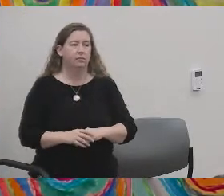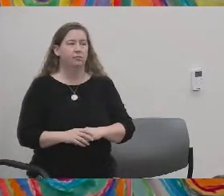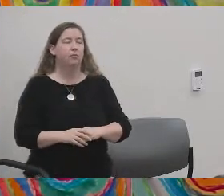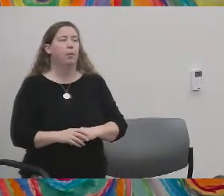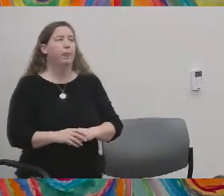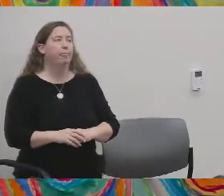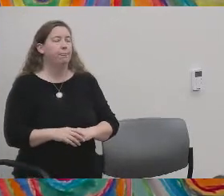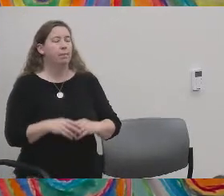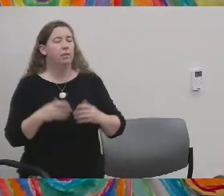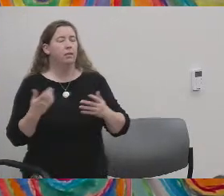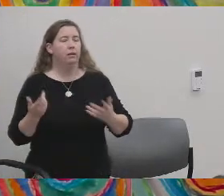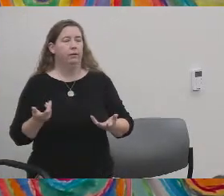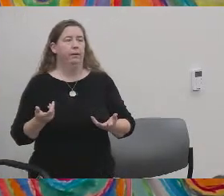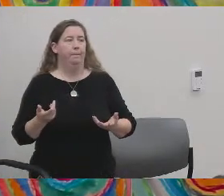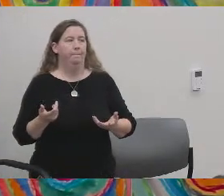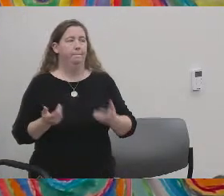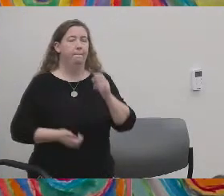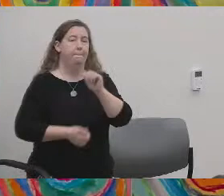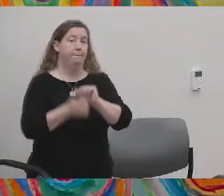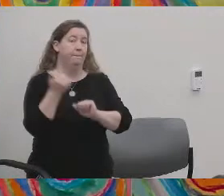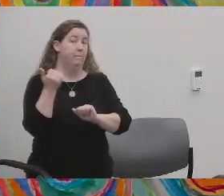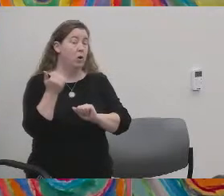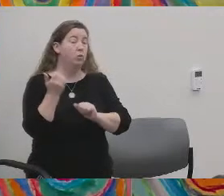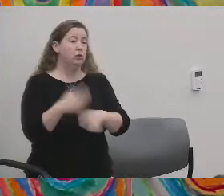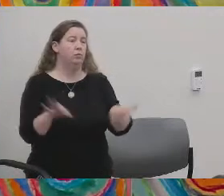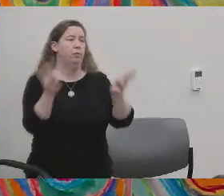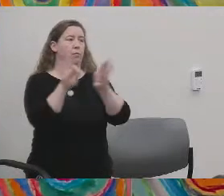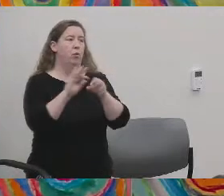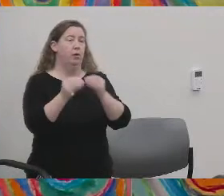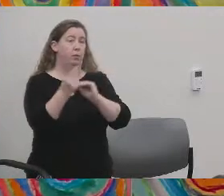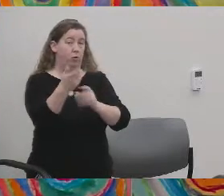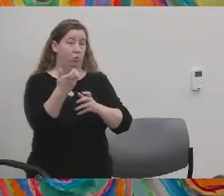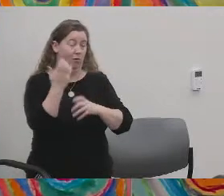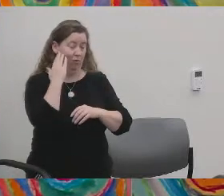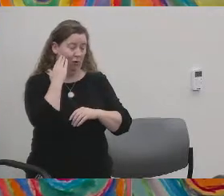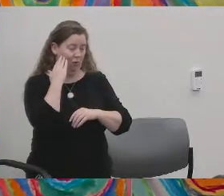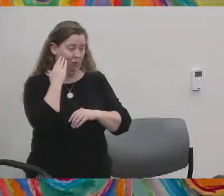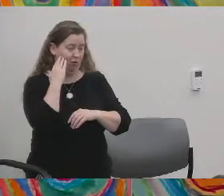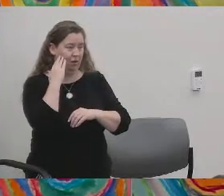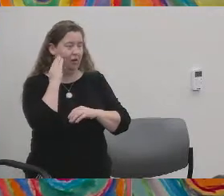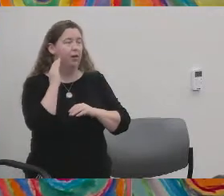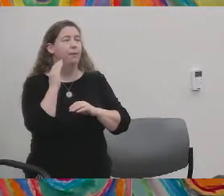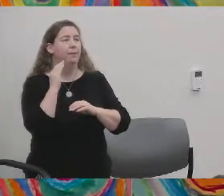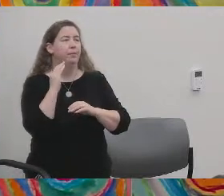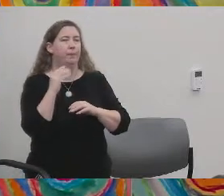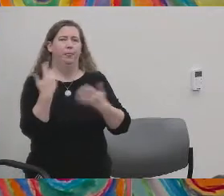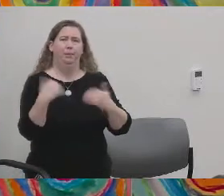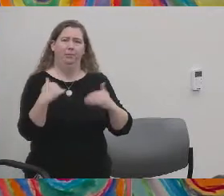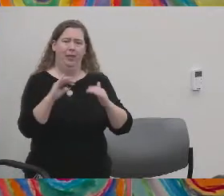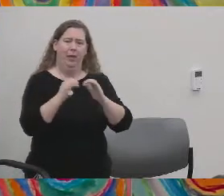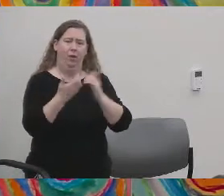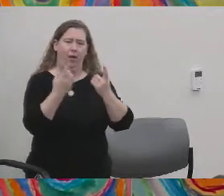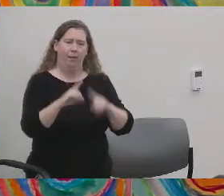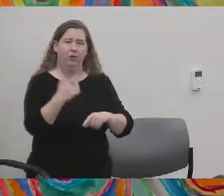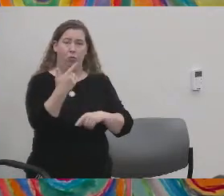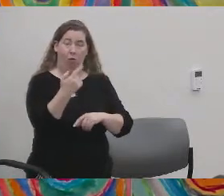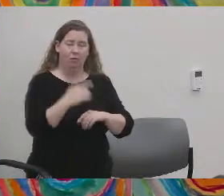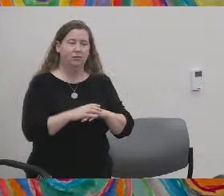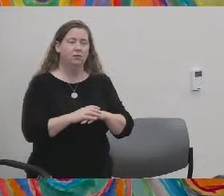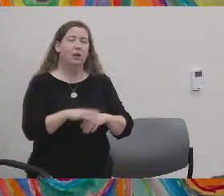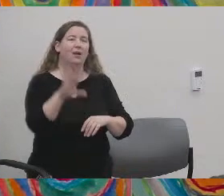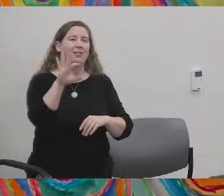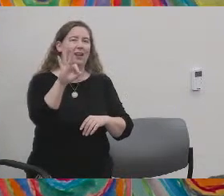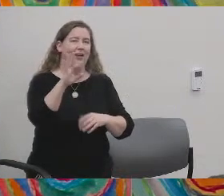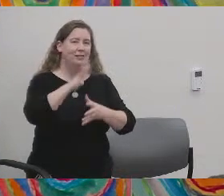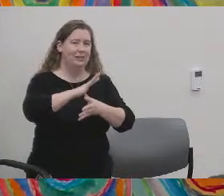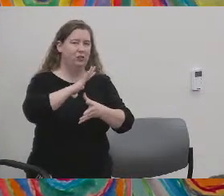And the most significant number you would want to know would be how to get to 21. 9